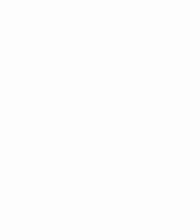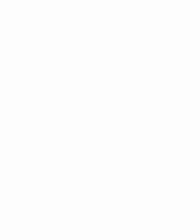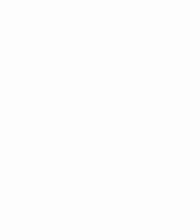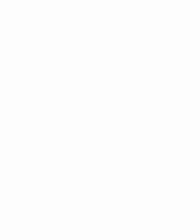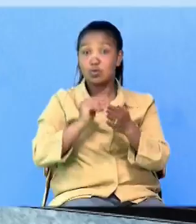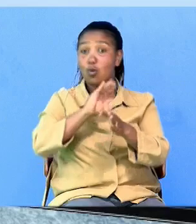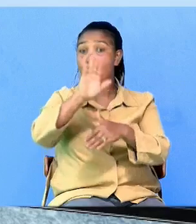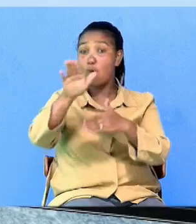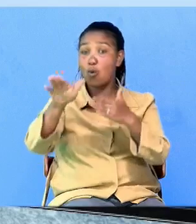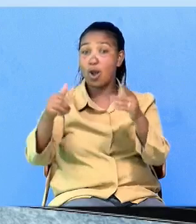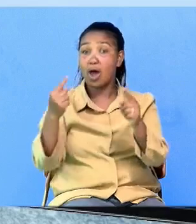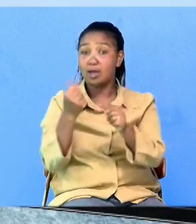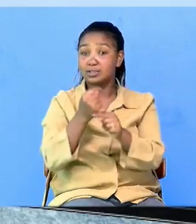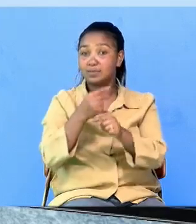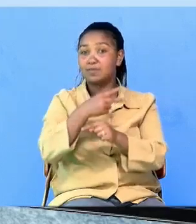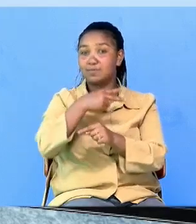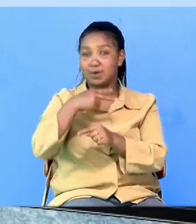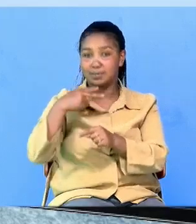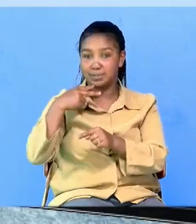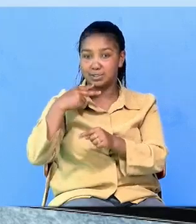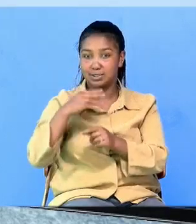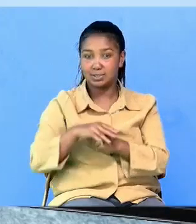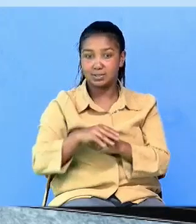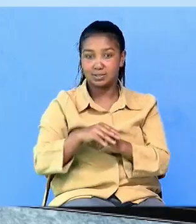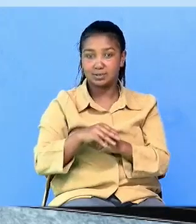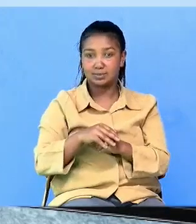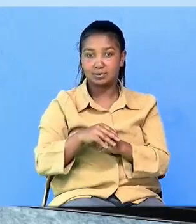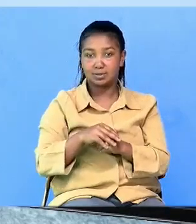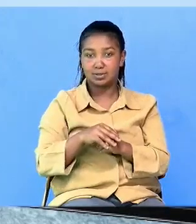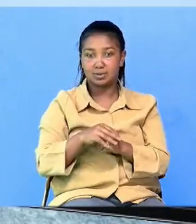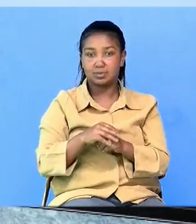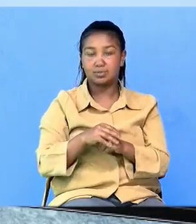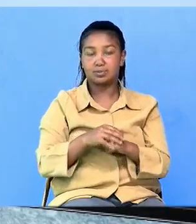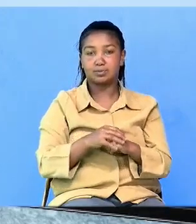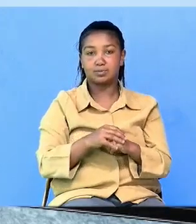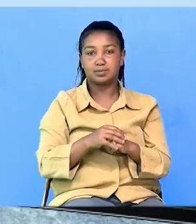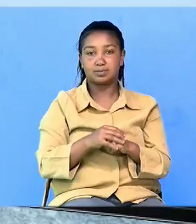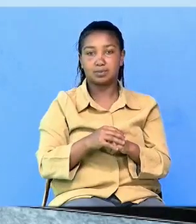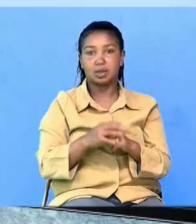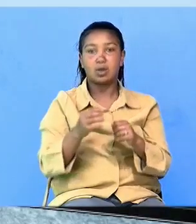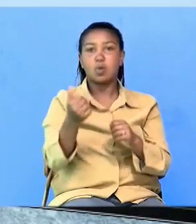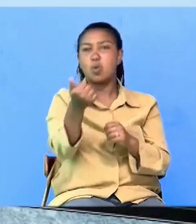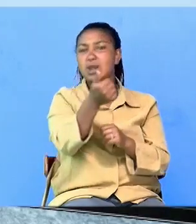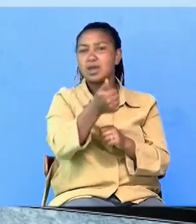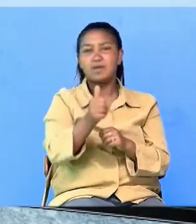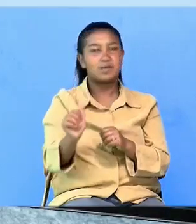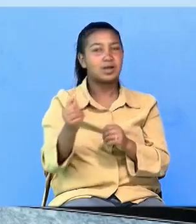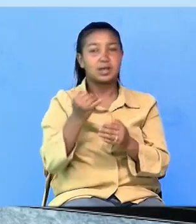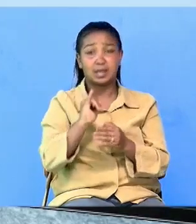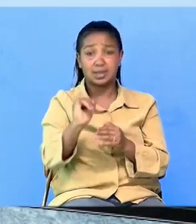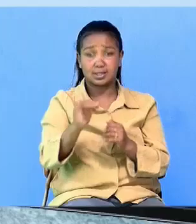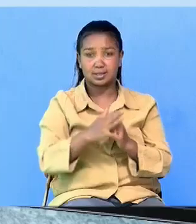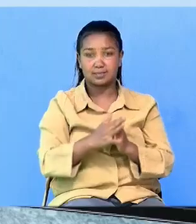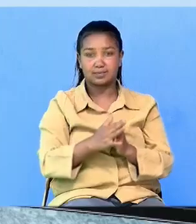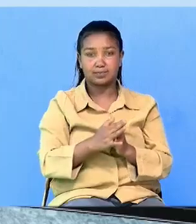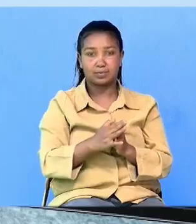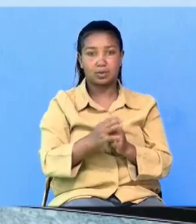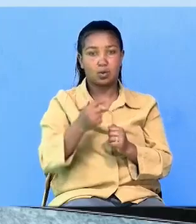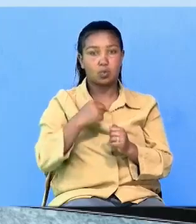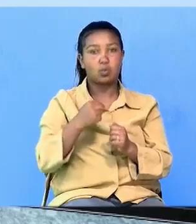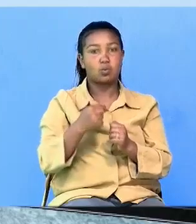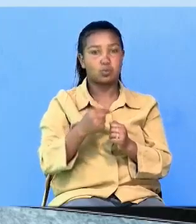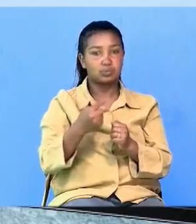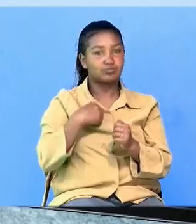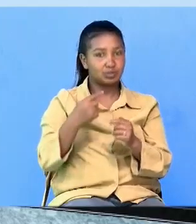These are all the action verbs. What do you do? When do you do? Whenever and wherever it is, we are able to use